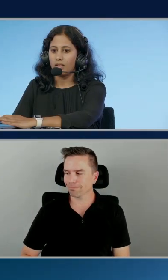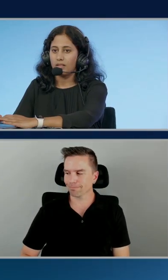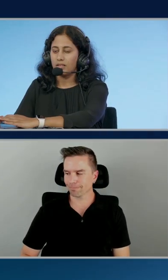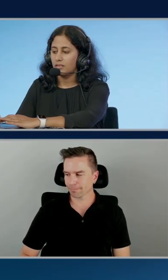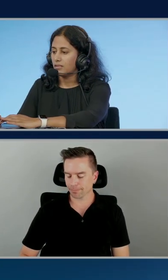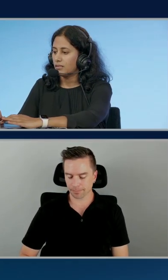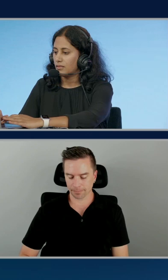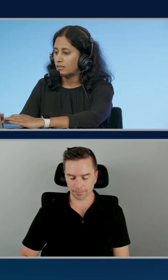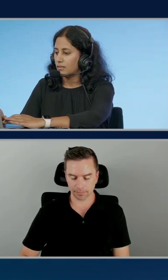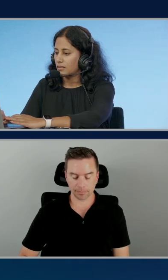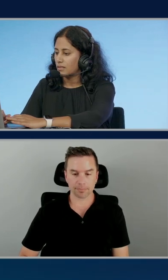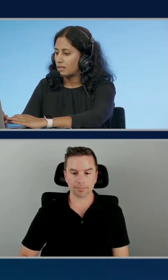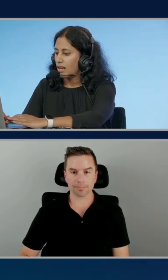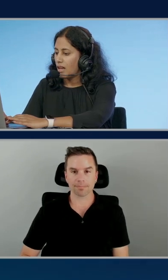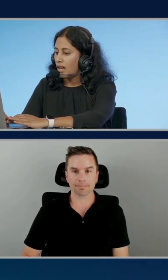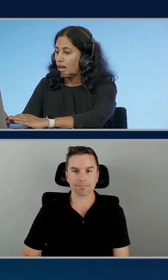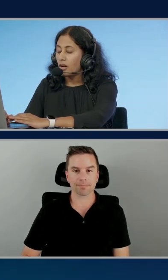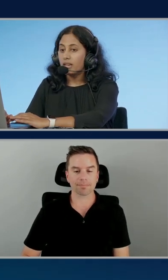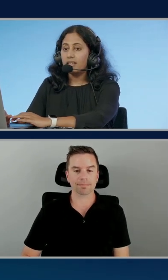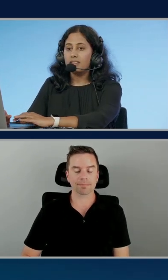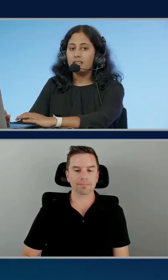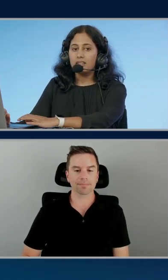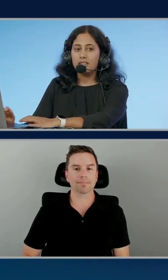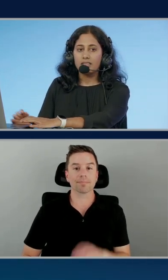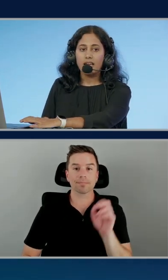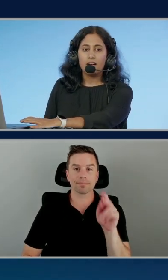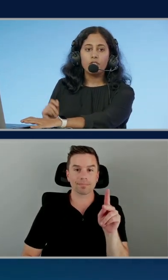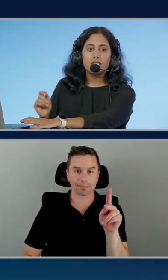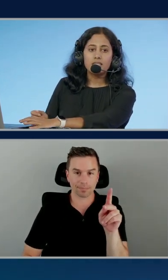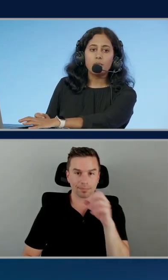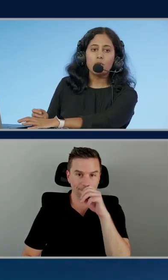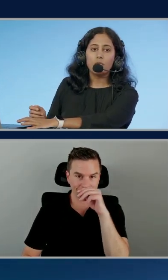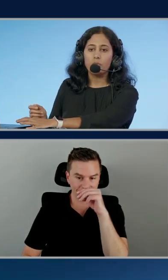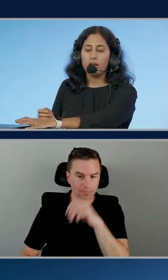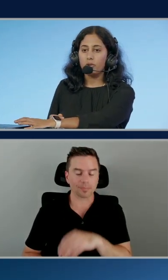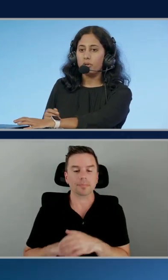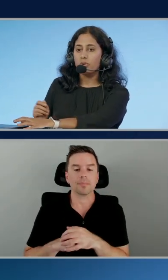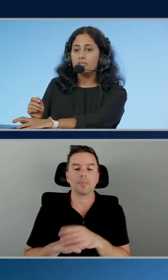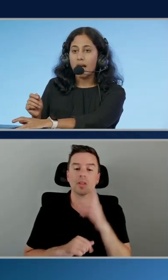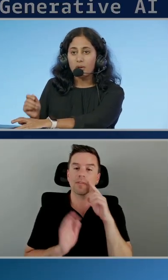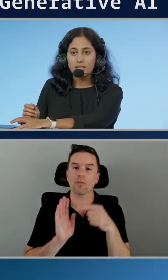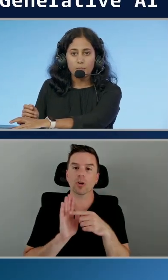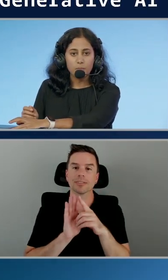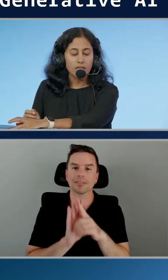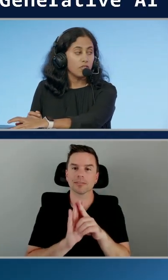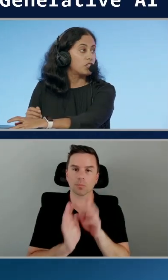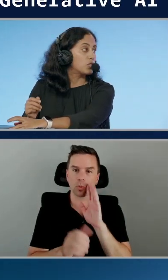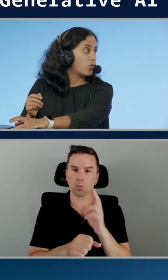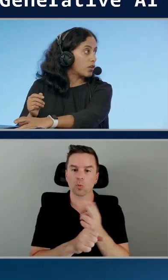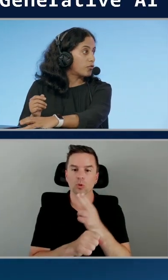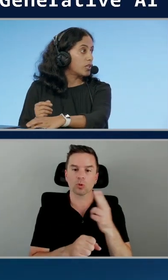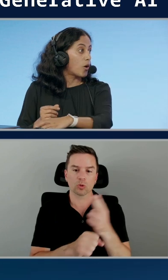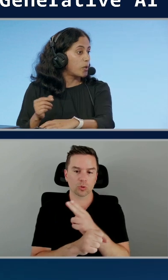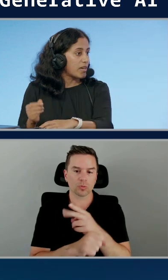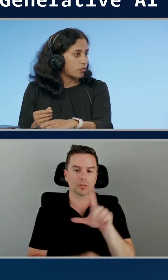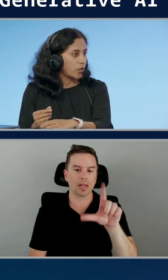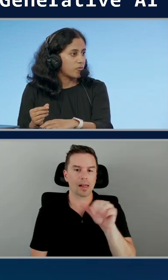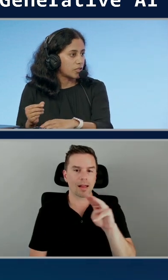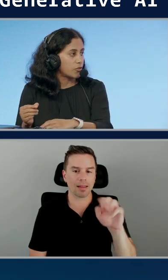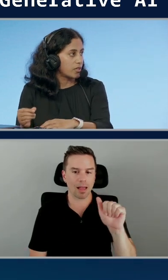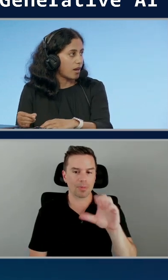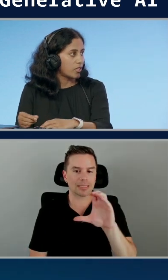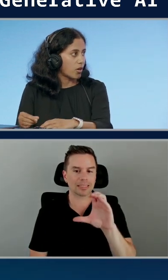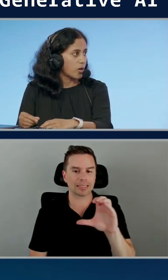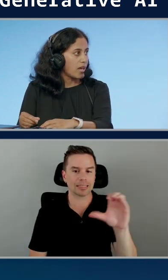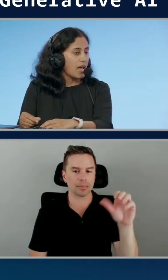All right, we got your terminal up. Okay, for this demo, we are going to use Llama CPP, which is one of the optimized